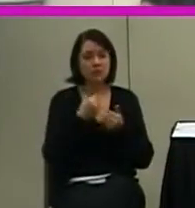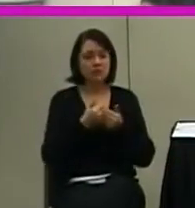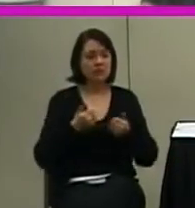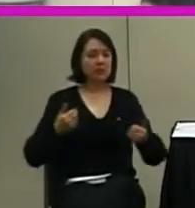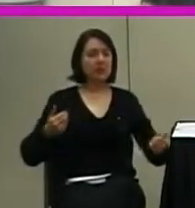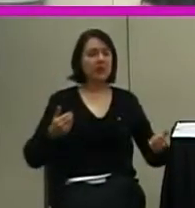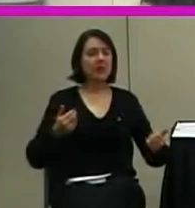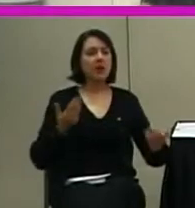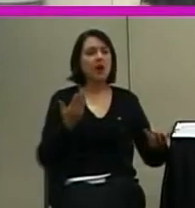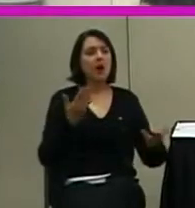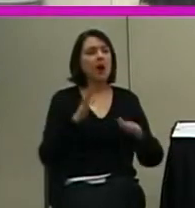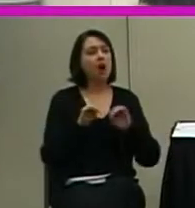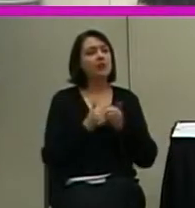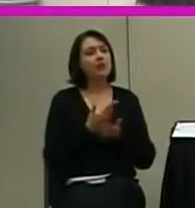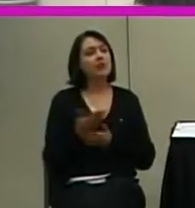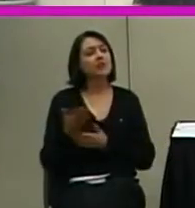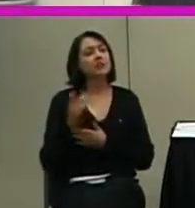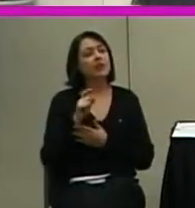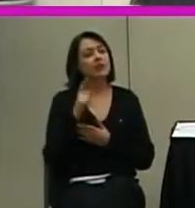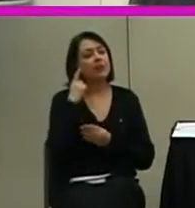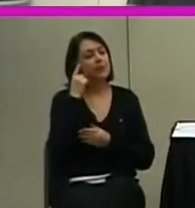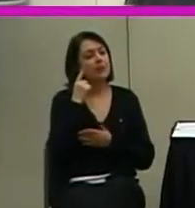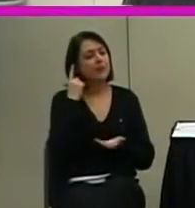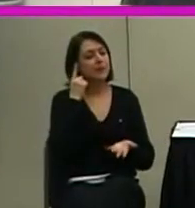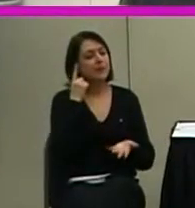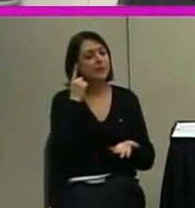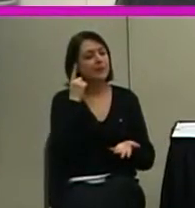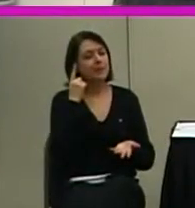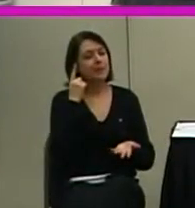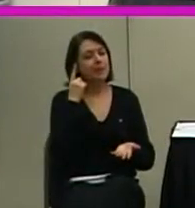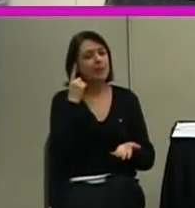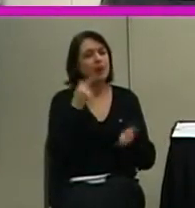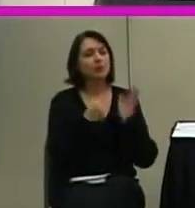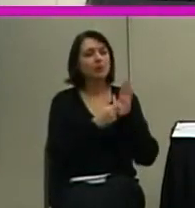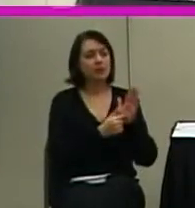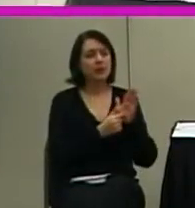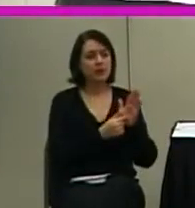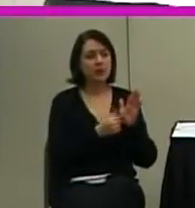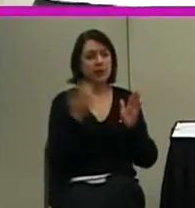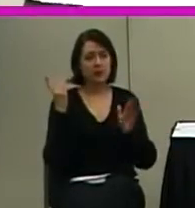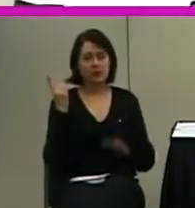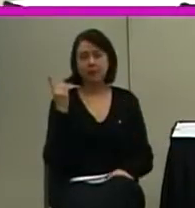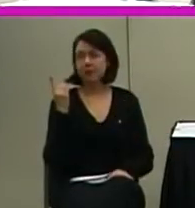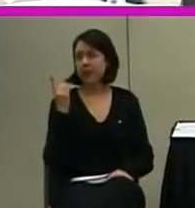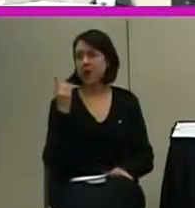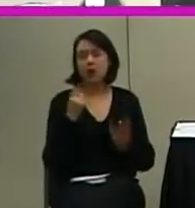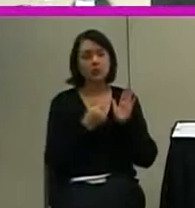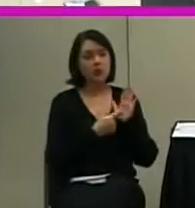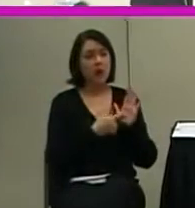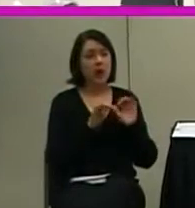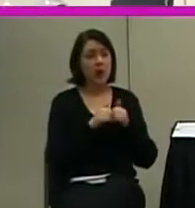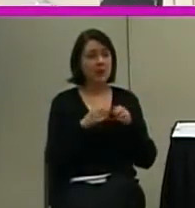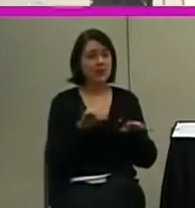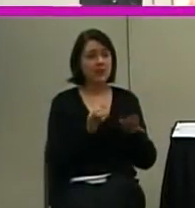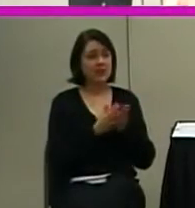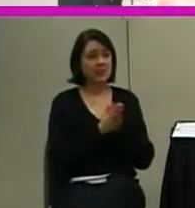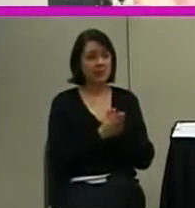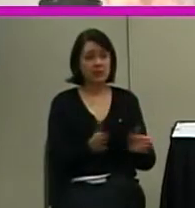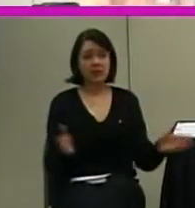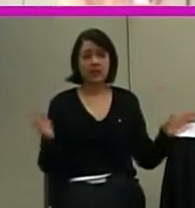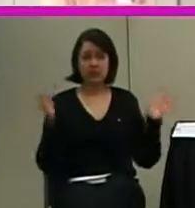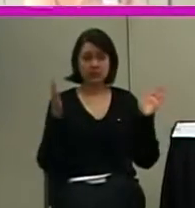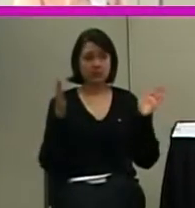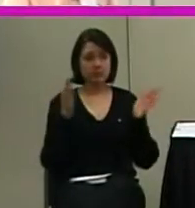Are there all of those are things we're going to have to think of. Let me show you an example here where we go through, and I'll show you how we actually did the generalization